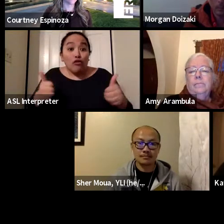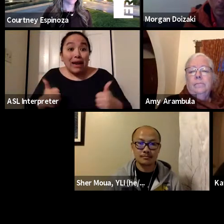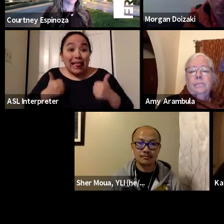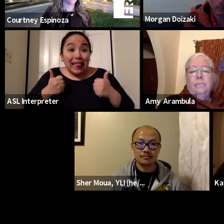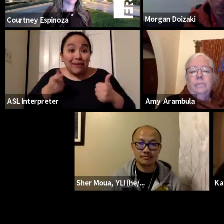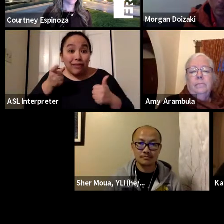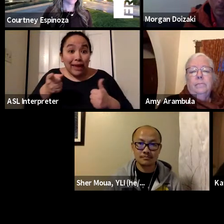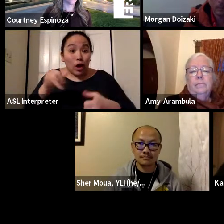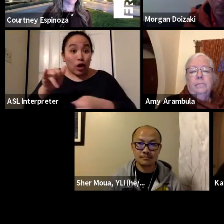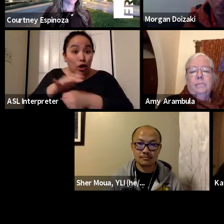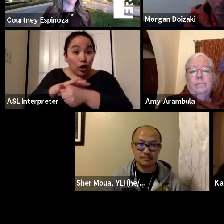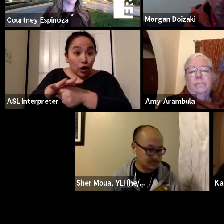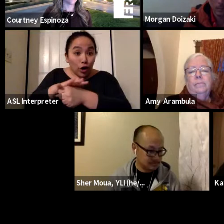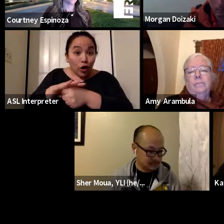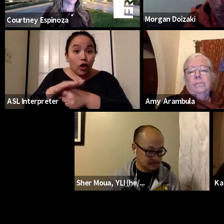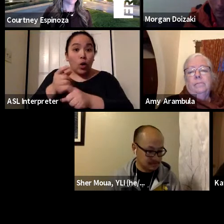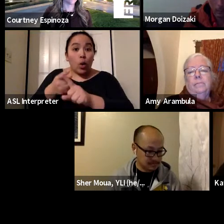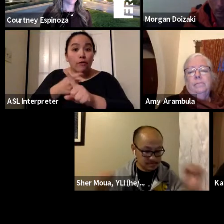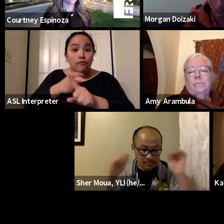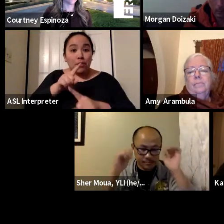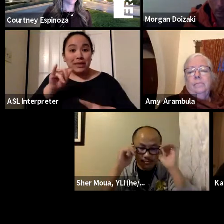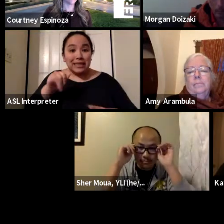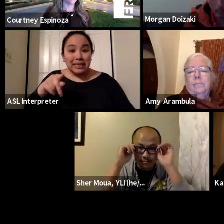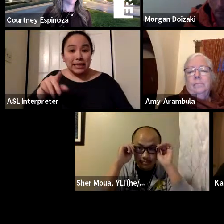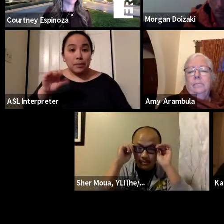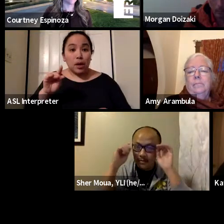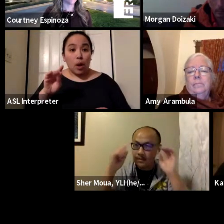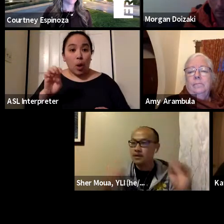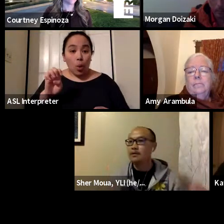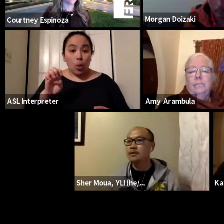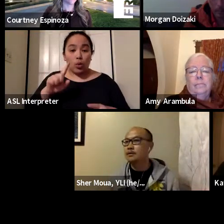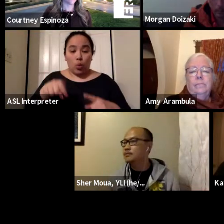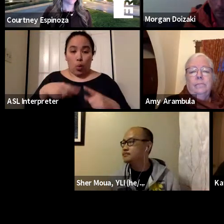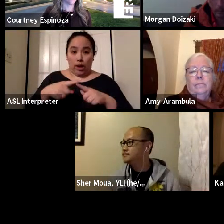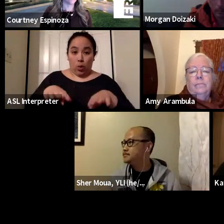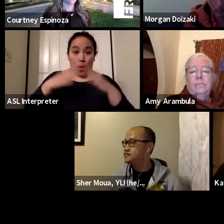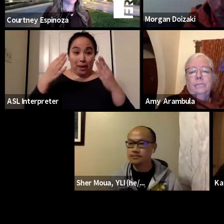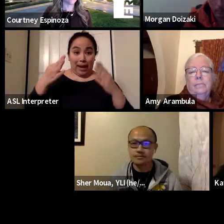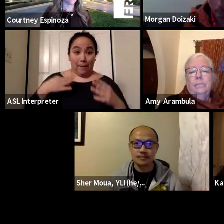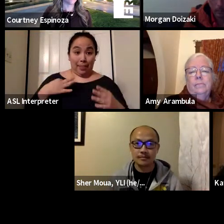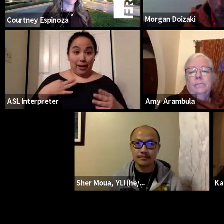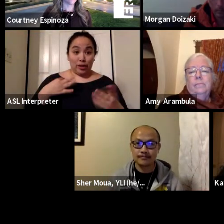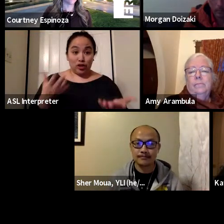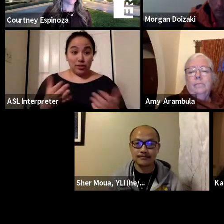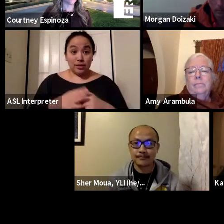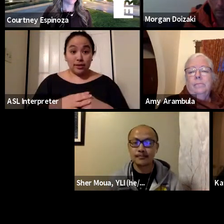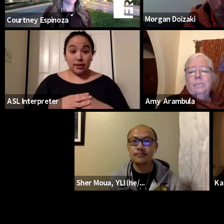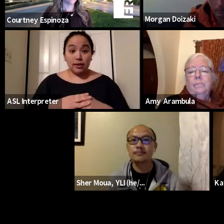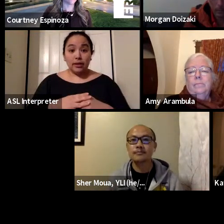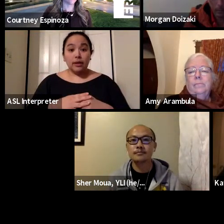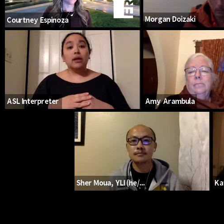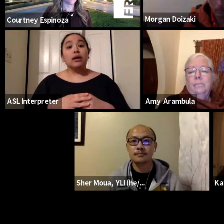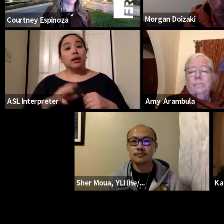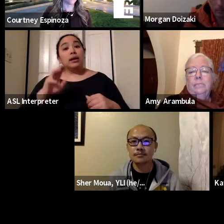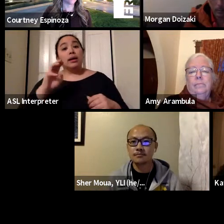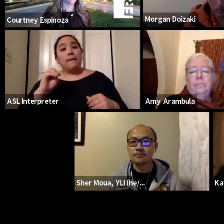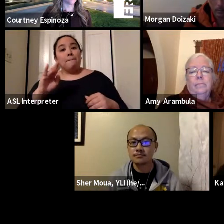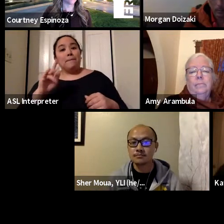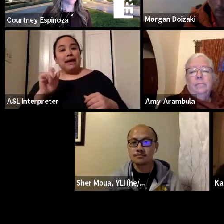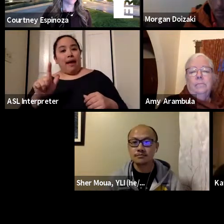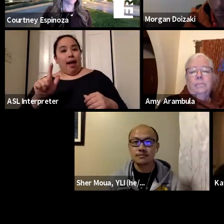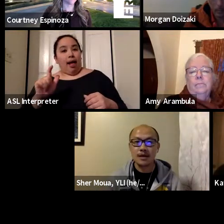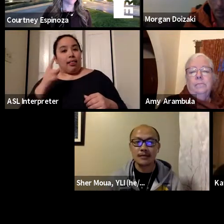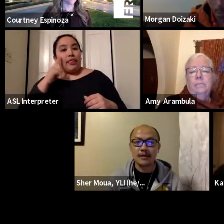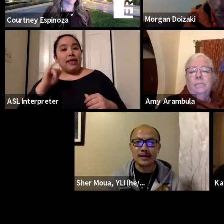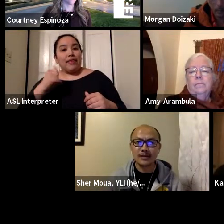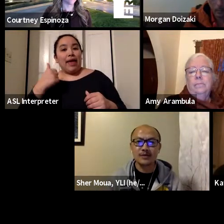residents in that zip code or census tract when you open up your application pool? Miguel, that's probably something we can look